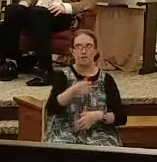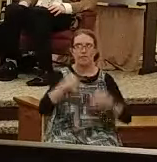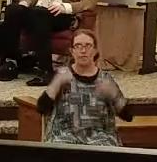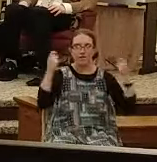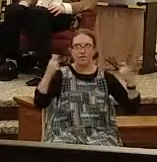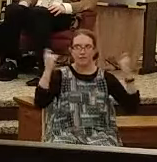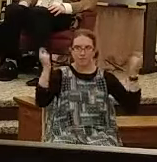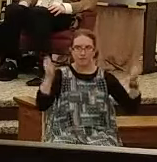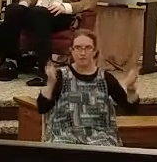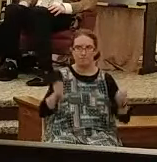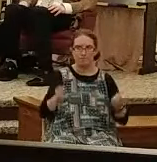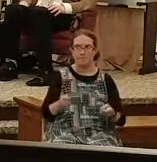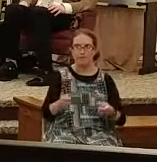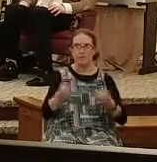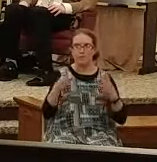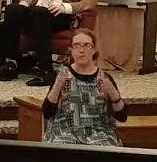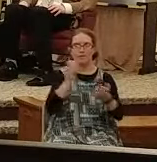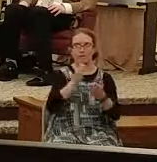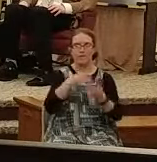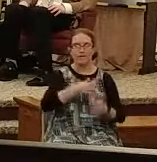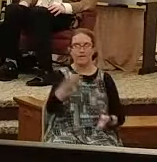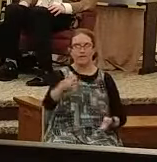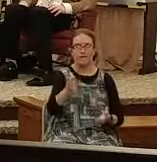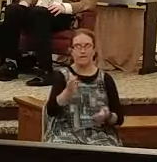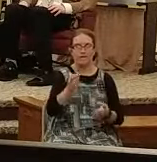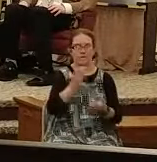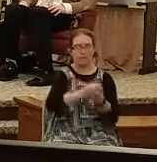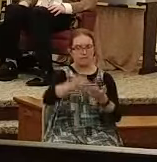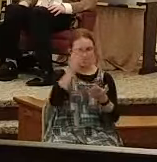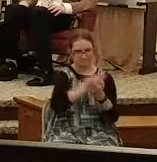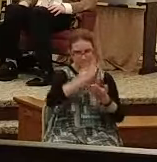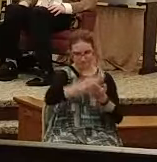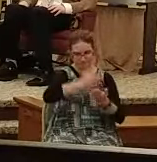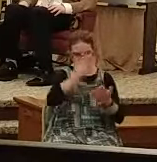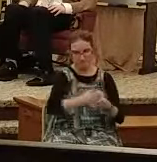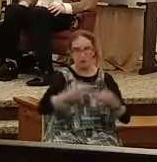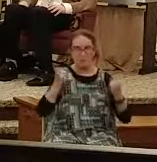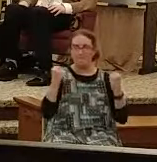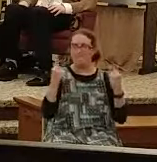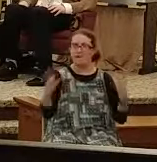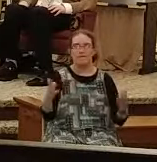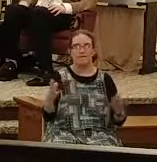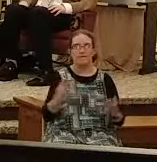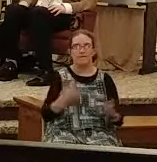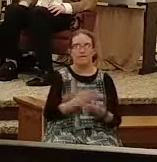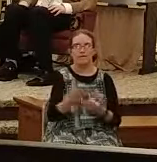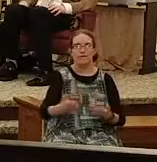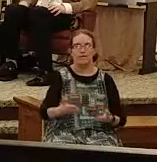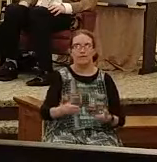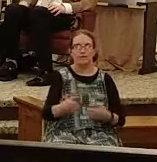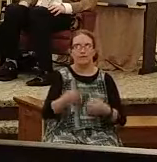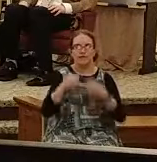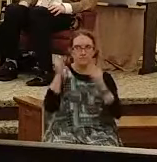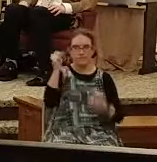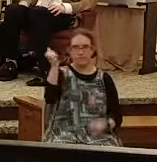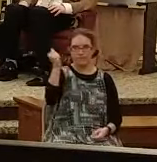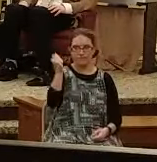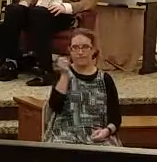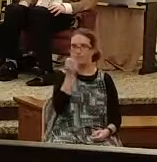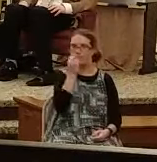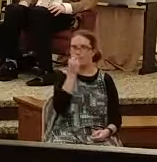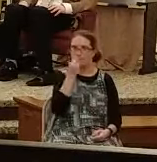Hallelujah. He's multiplied fish, he's multiplied biscuits, he's multiplied lots of things. And he could have just simply spoken, food would have been